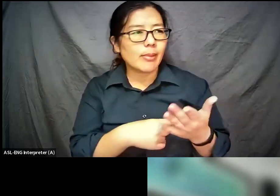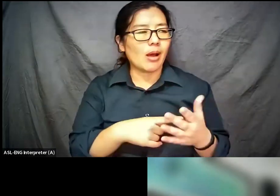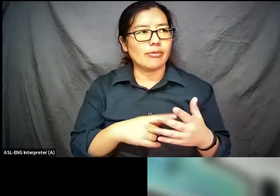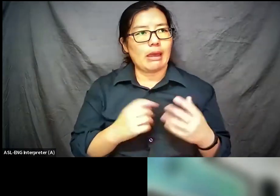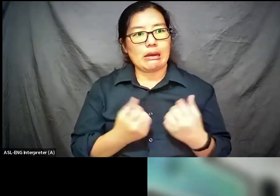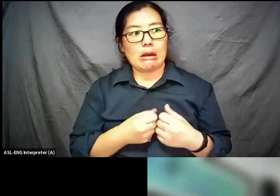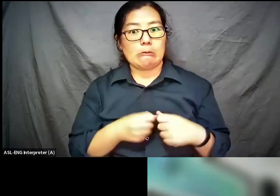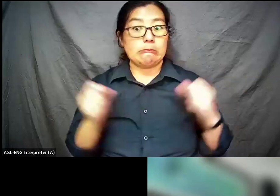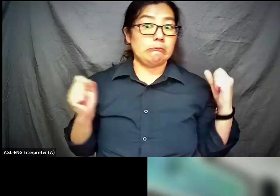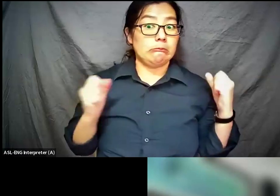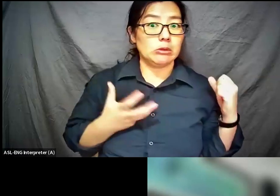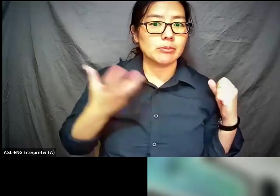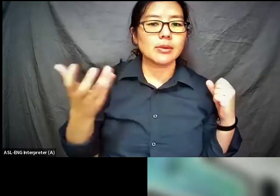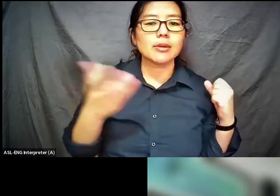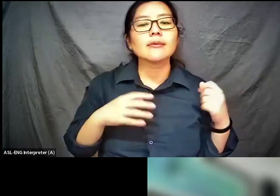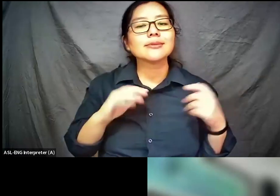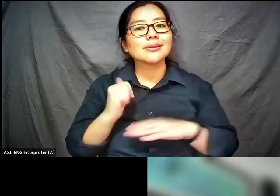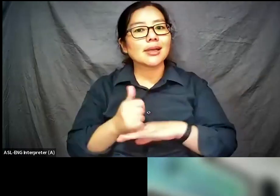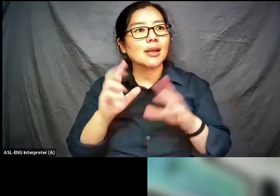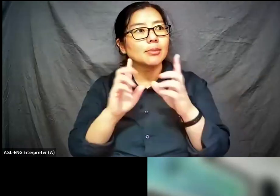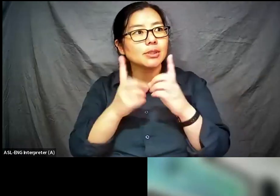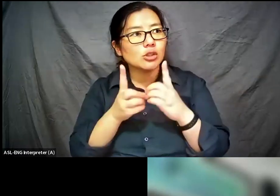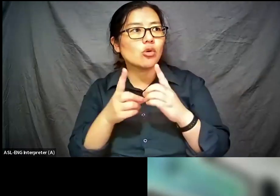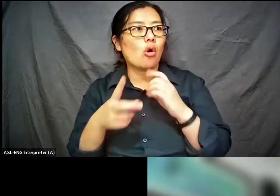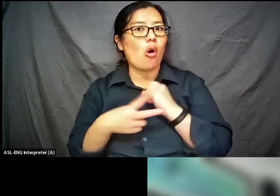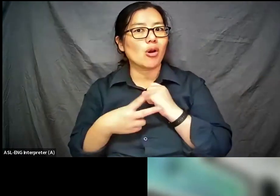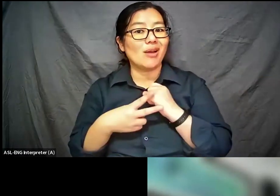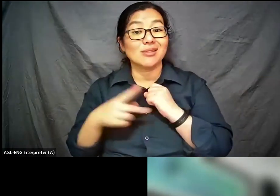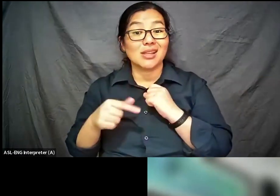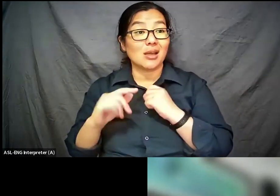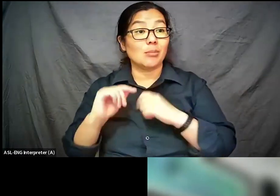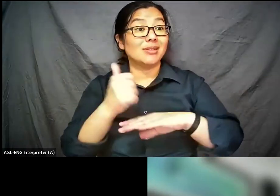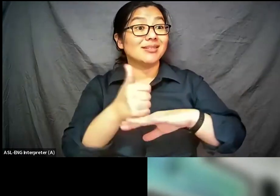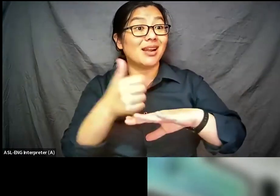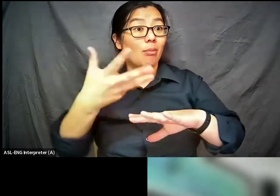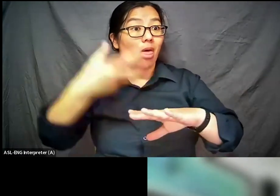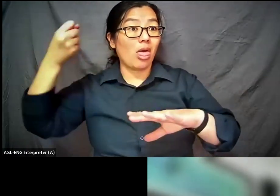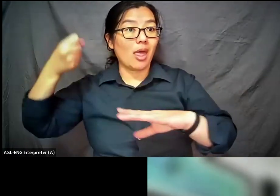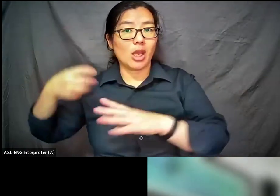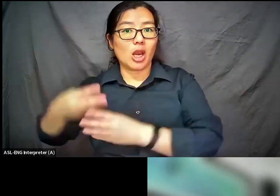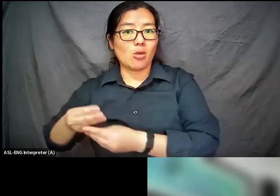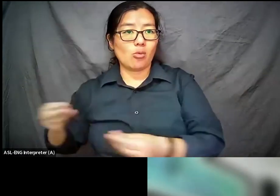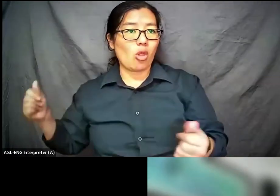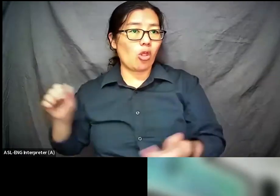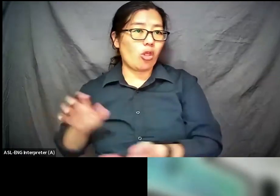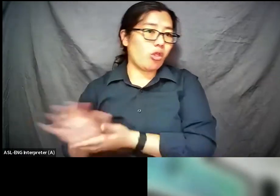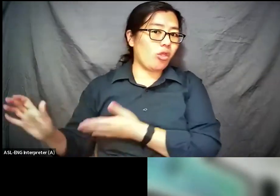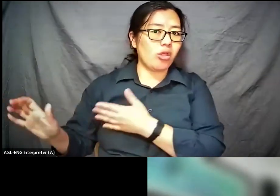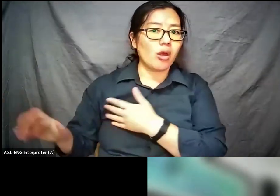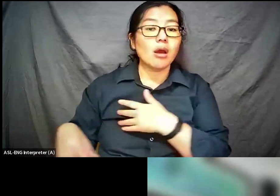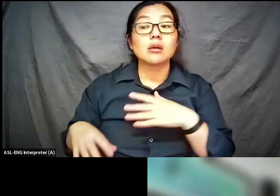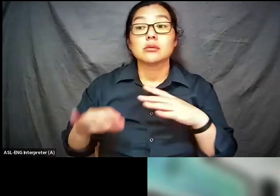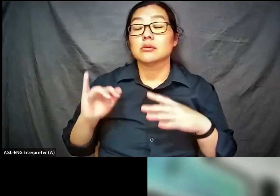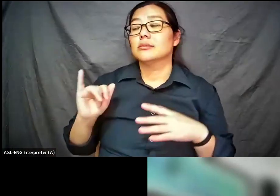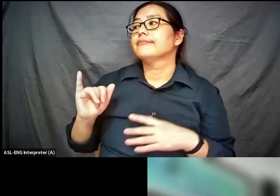yeah, me search, as Capria says. Shout Yes, out Capria. I love that term. Yes.